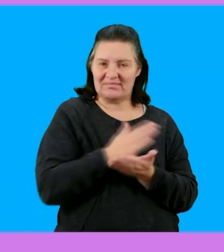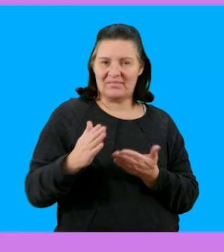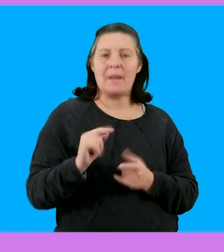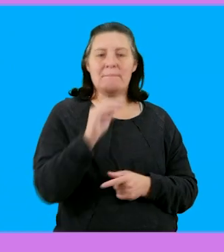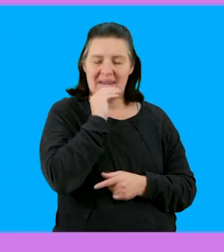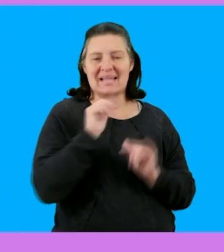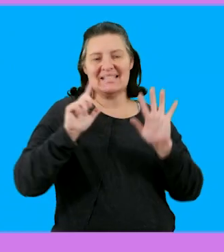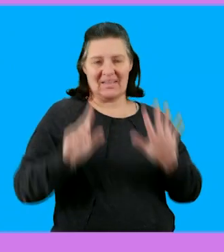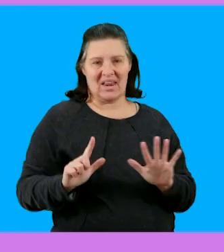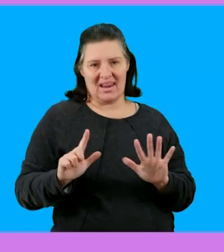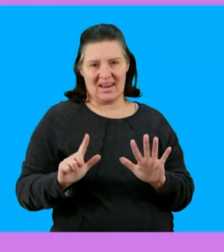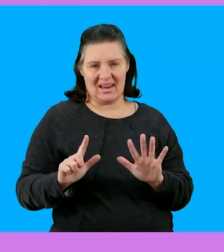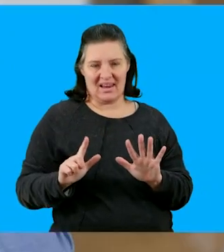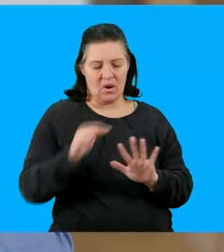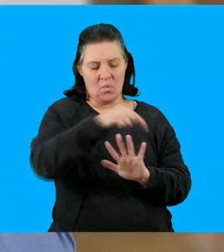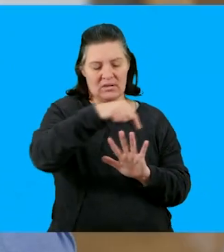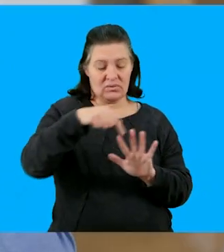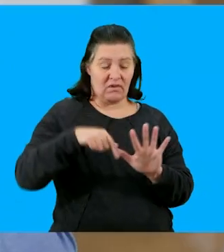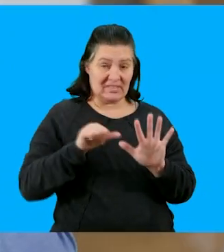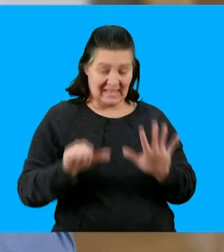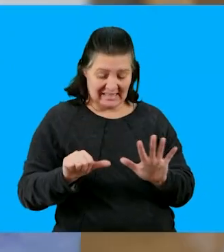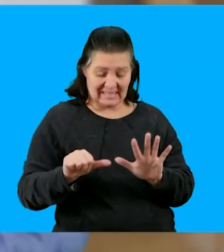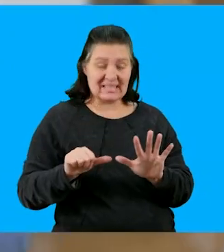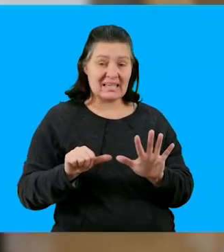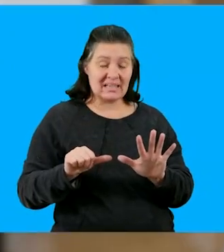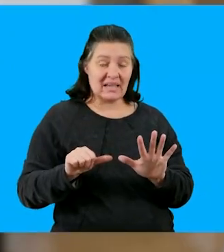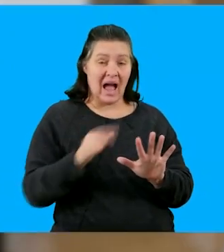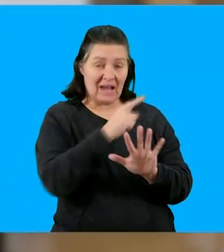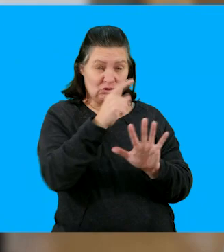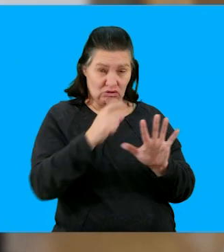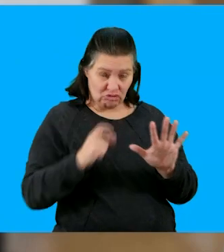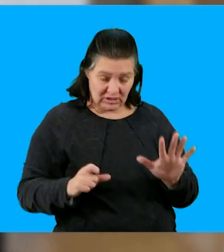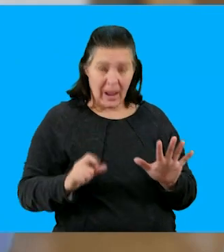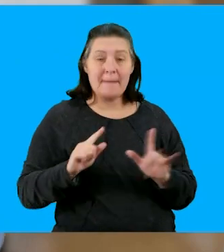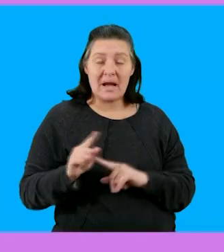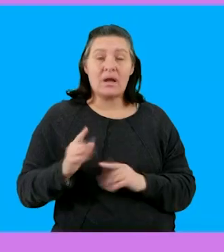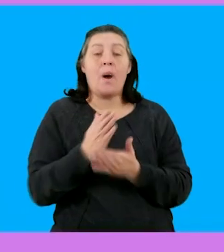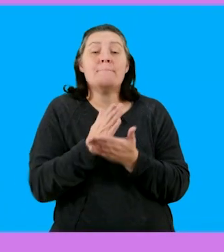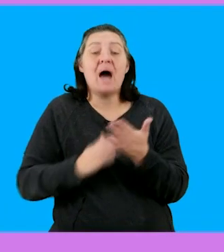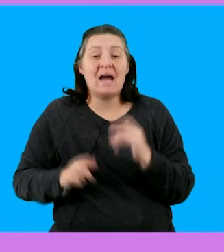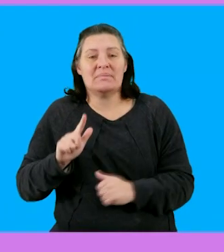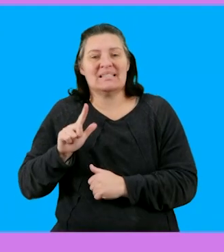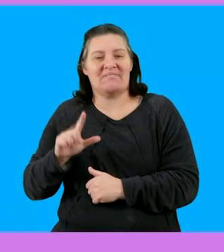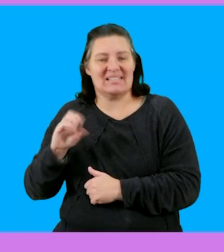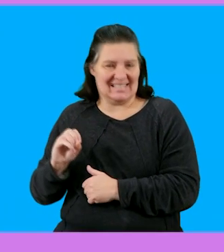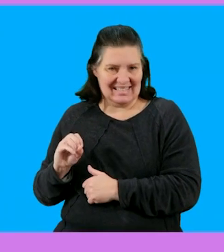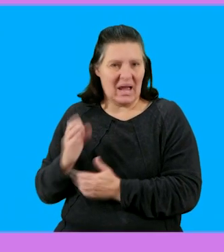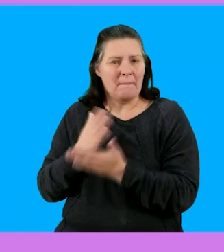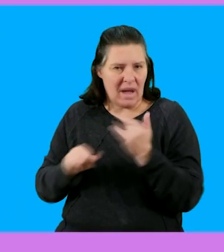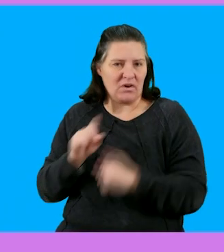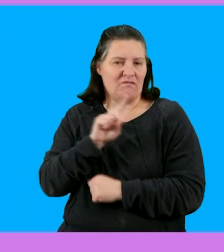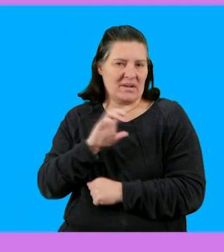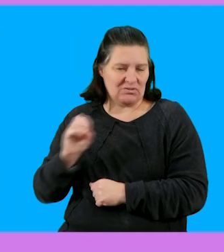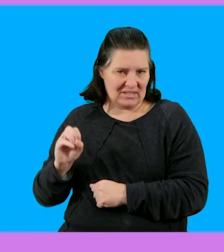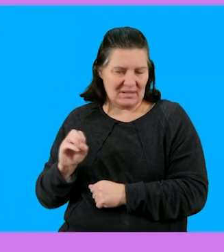will become 7. Guys, I'll repeat that again. Remember it says, for every 100 Rand